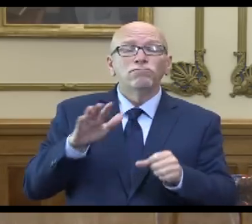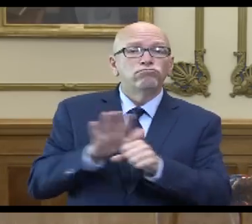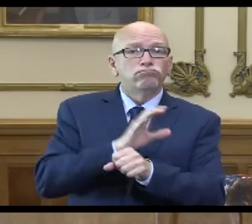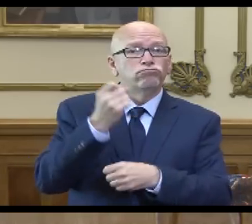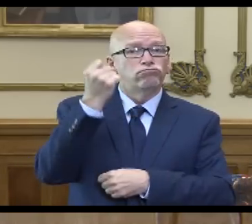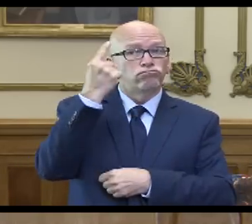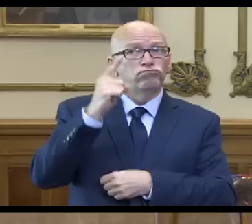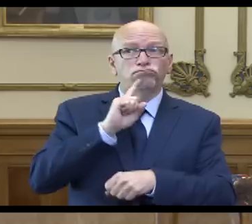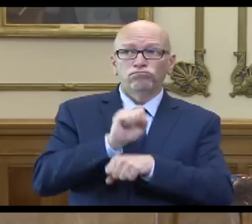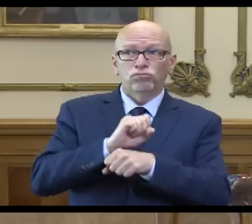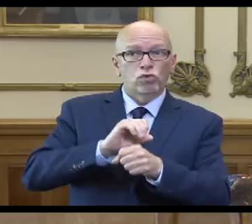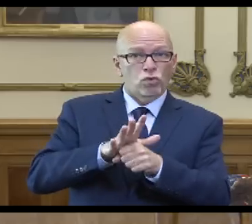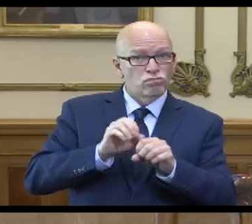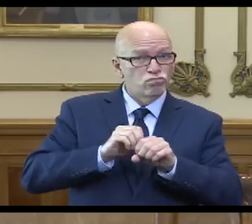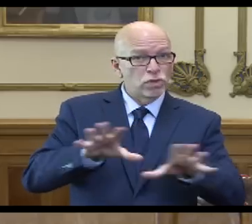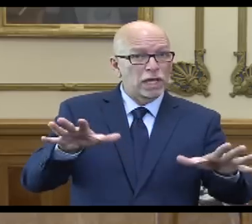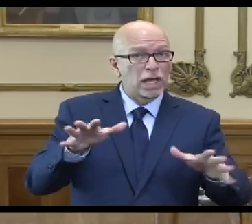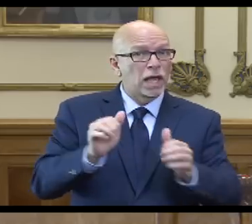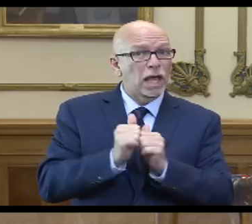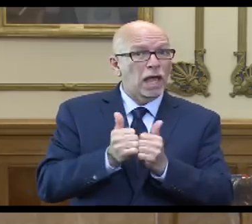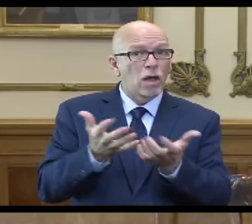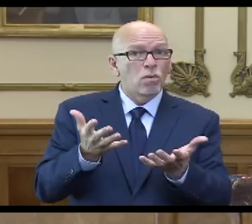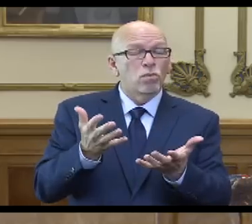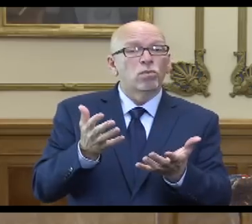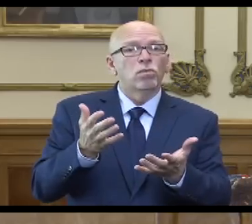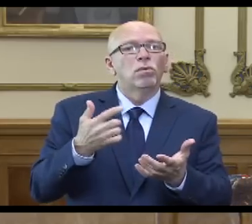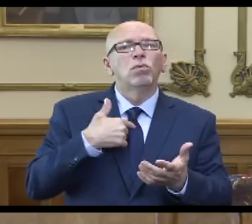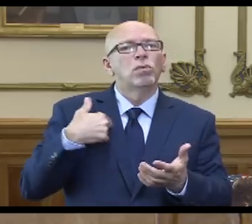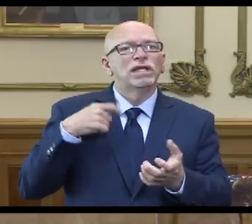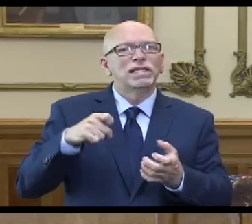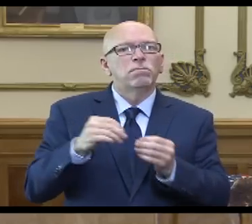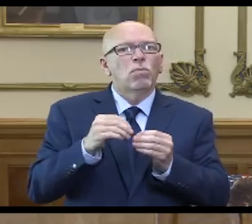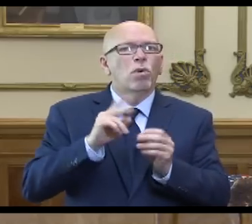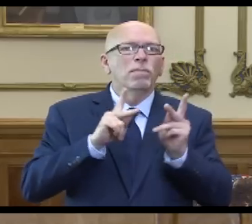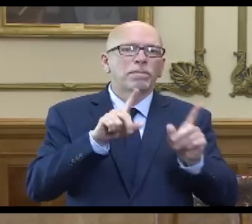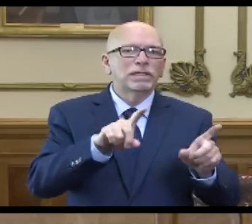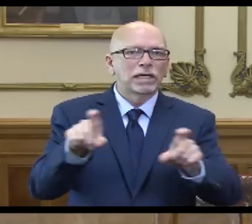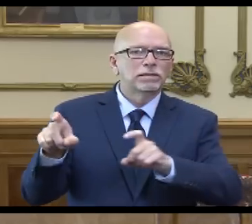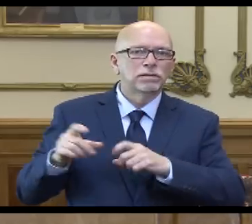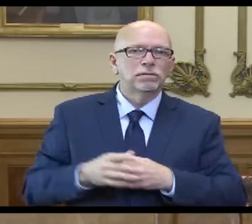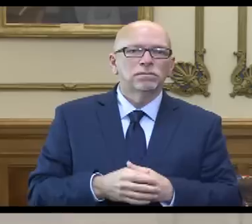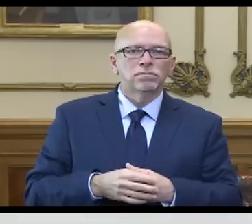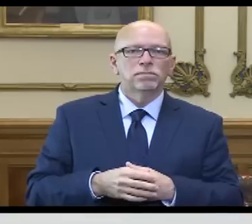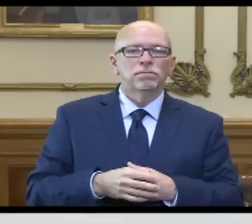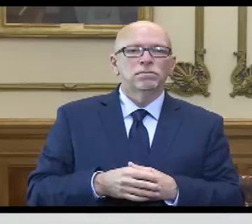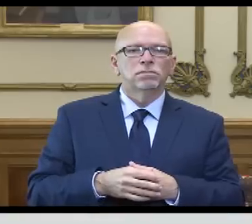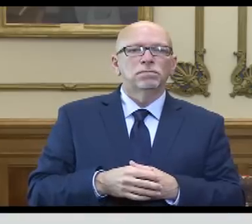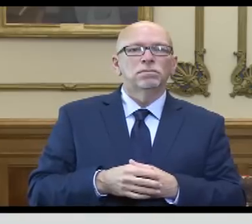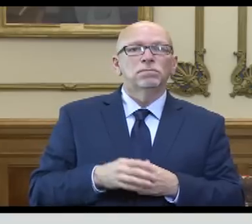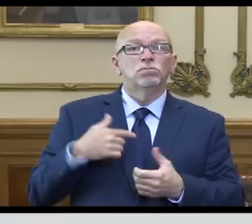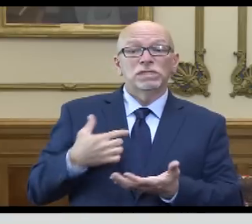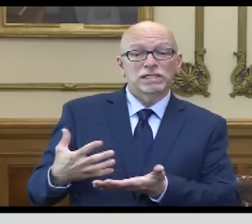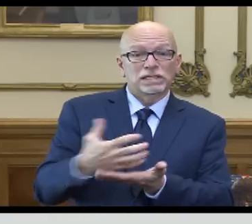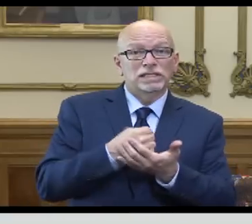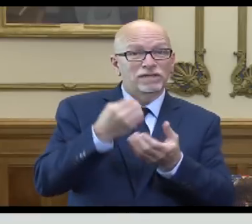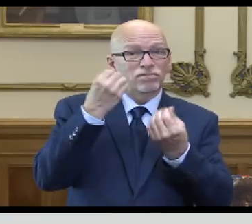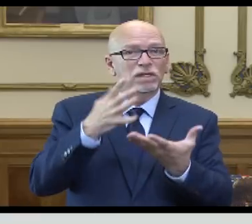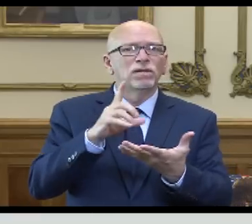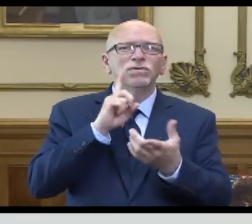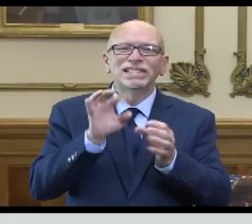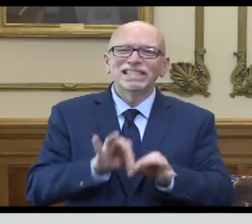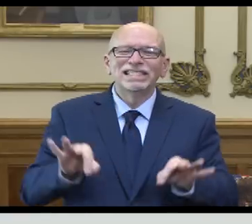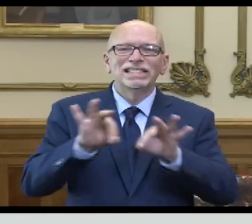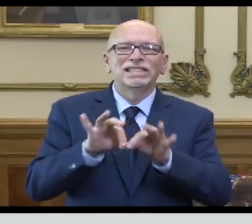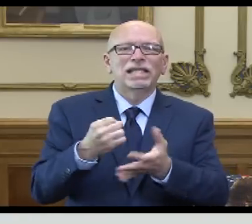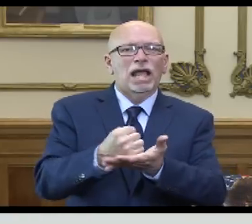how widespread COVID-19 is in our state is for more people to get tested. Getting this information is really critical to